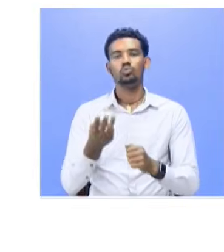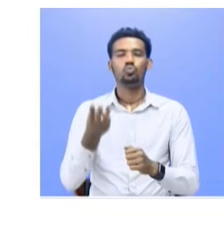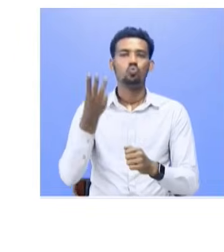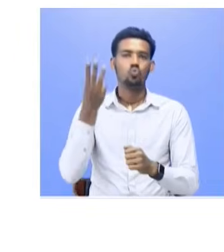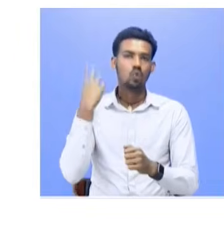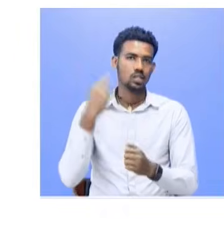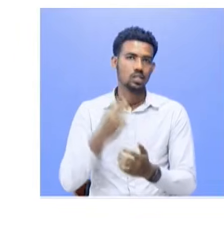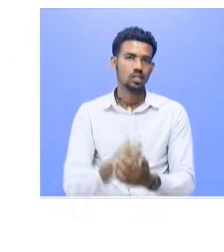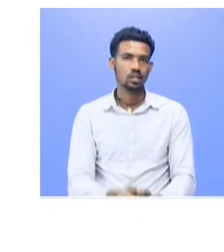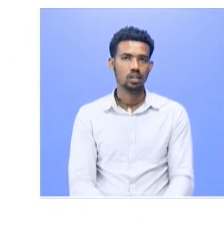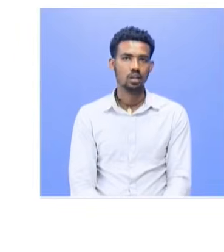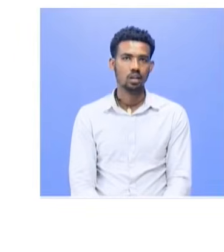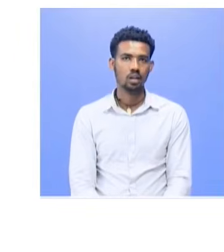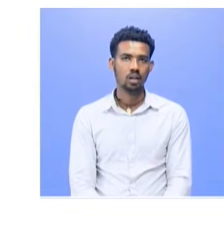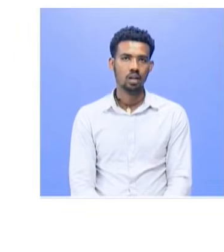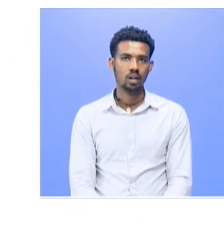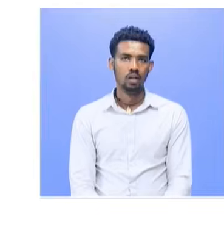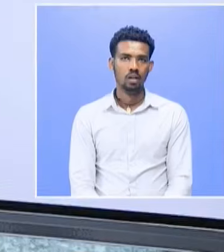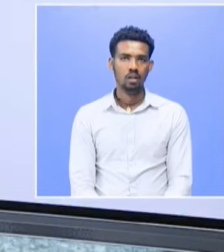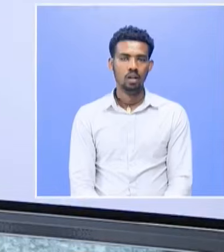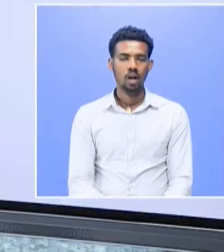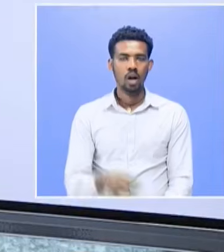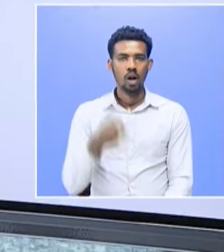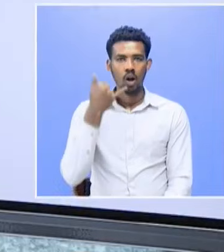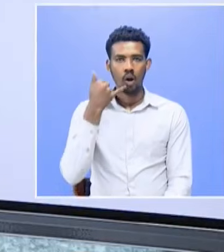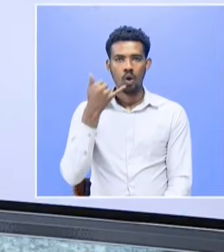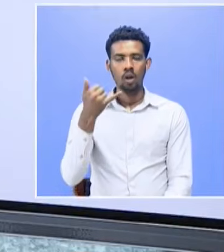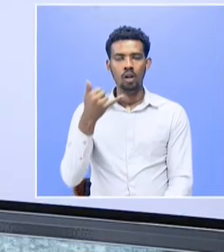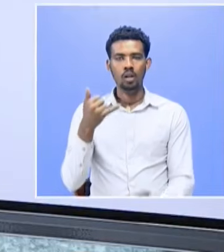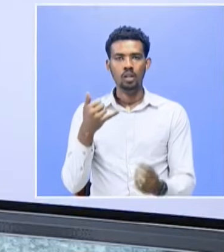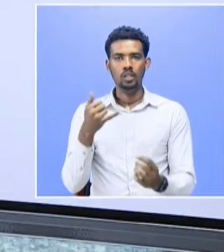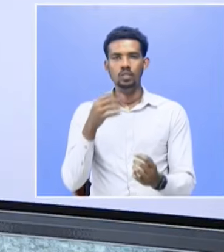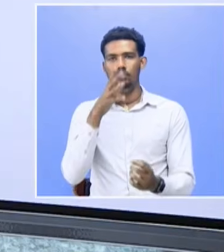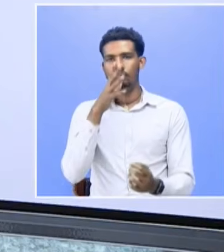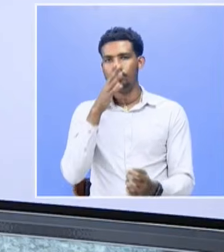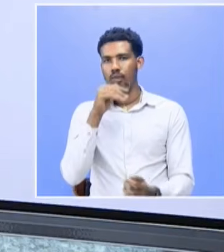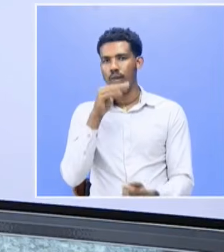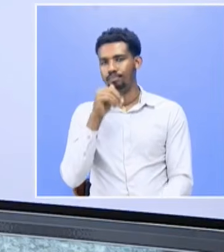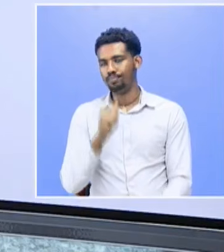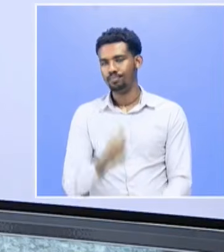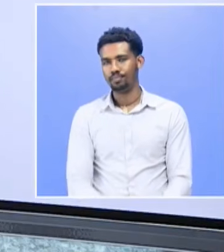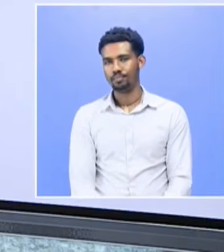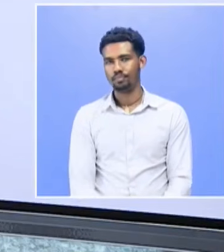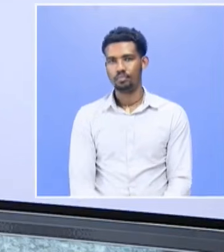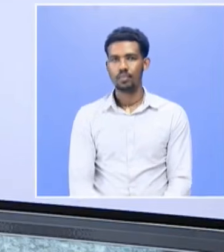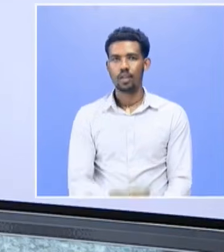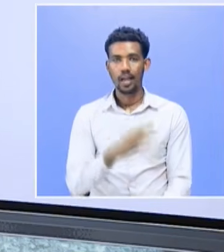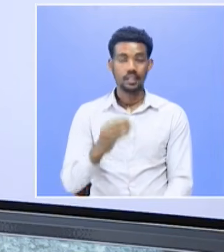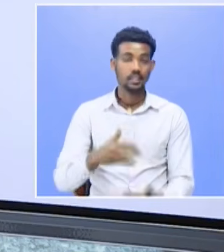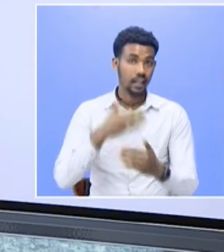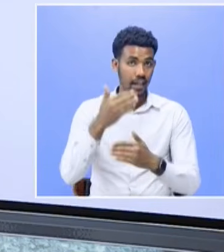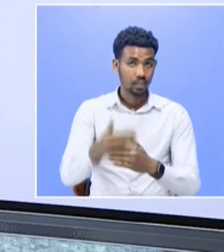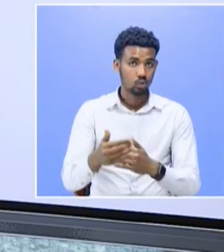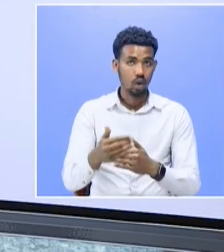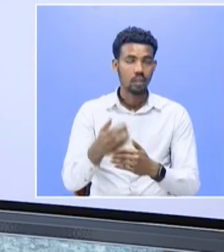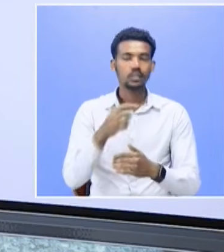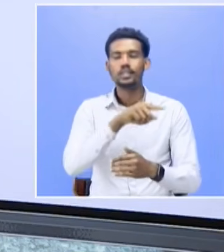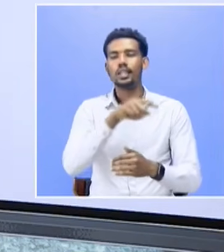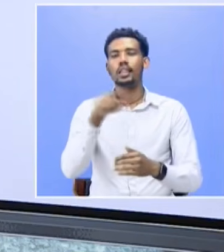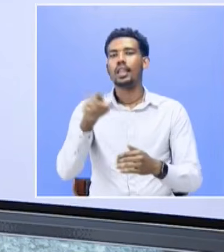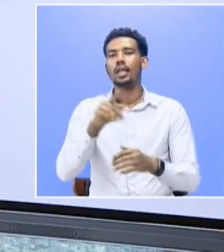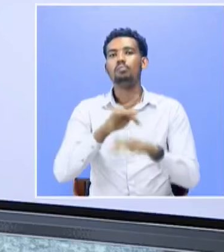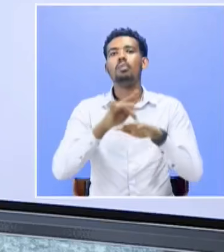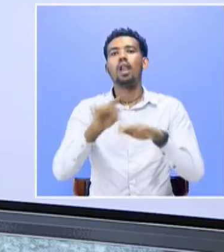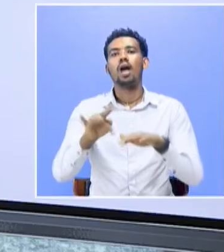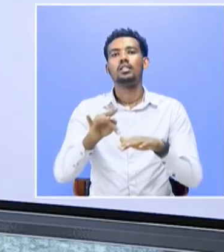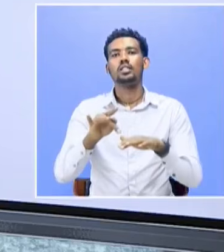She was calling to her mom. And the next one is they